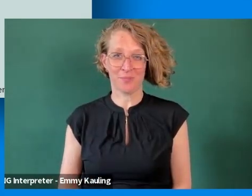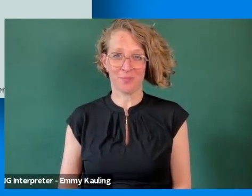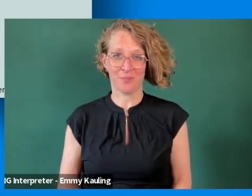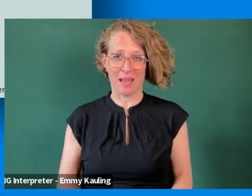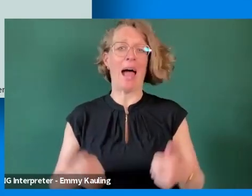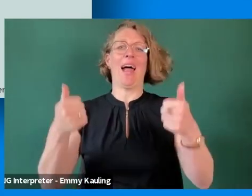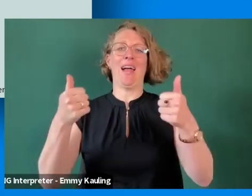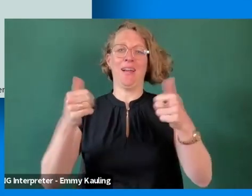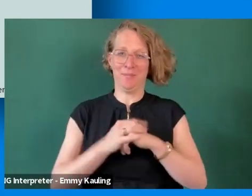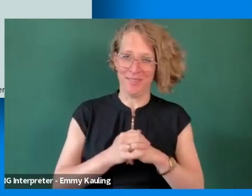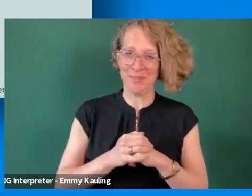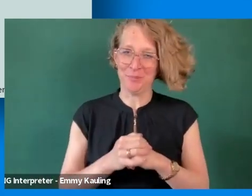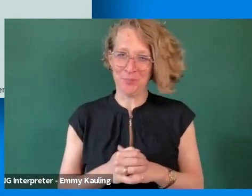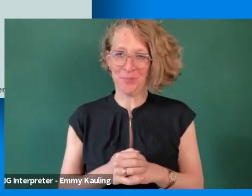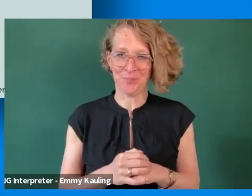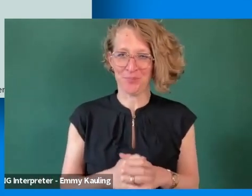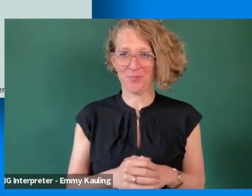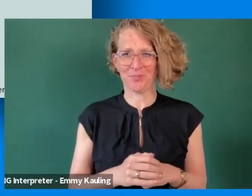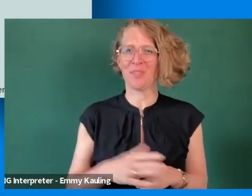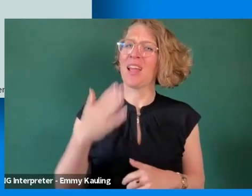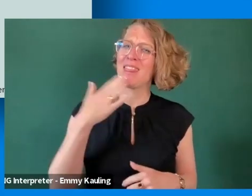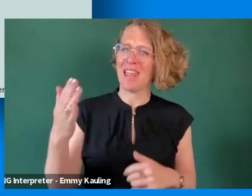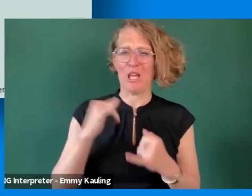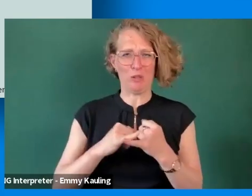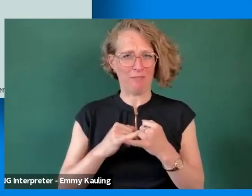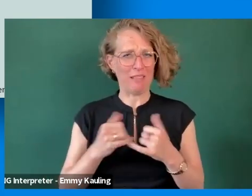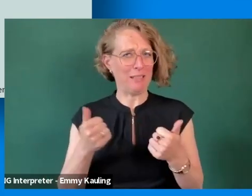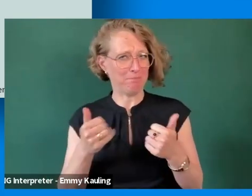Yeah. No. There we go. Thank you, Steffi.